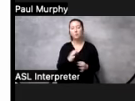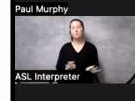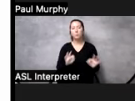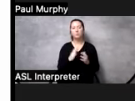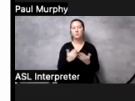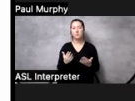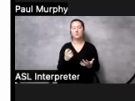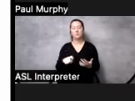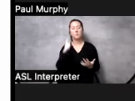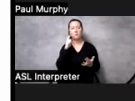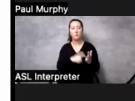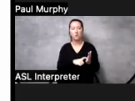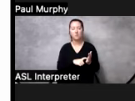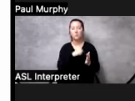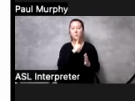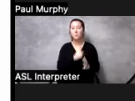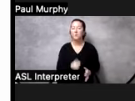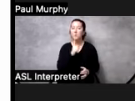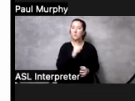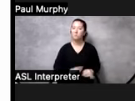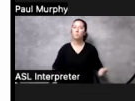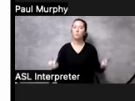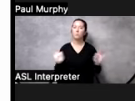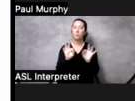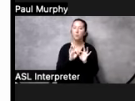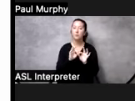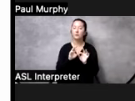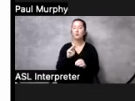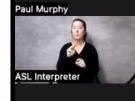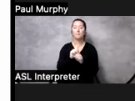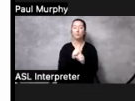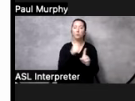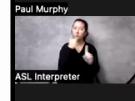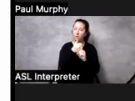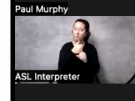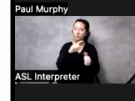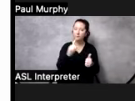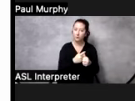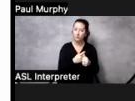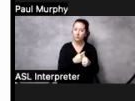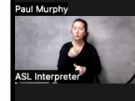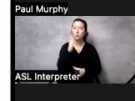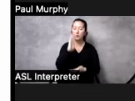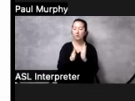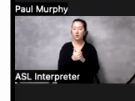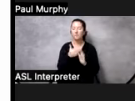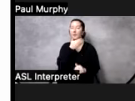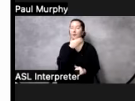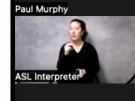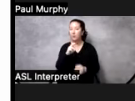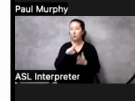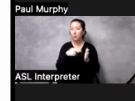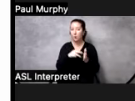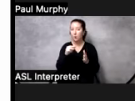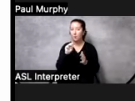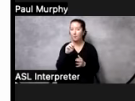to acknowledge is that it's really important, you guys, to mentor yourself first. You will be a better role model if you take a few minutes